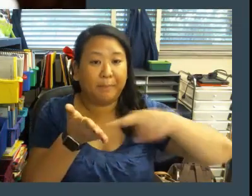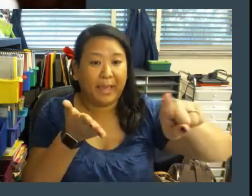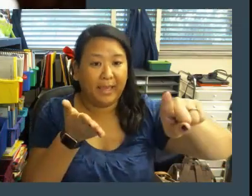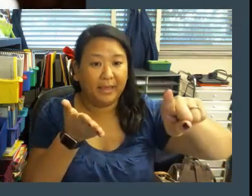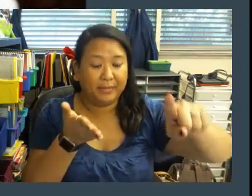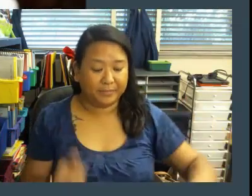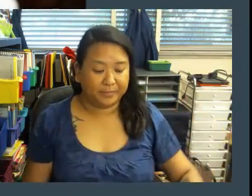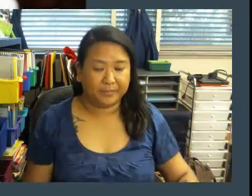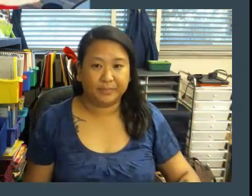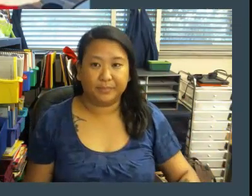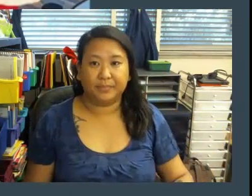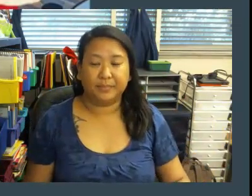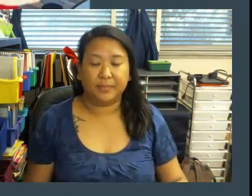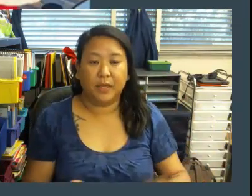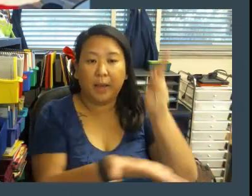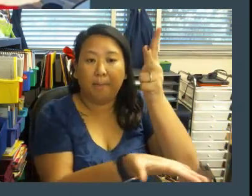pay,